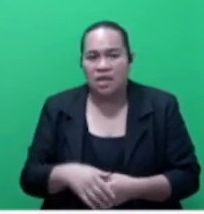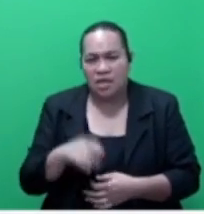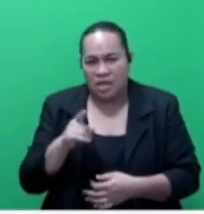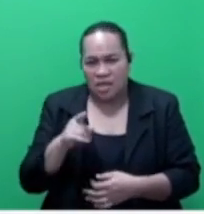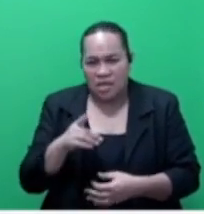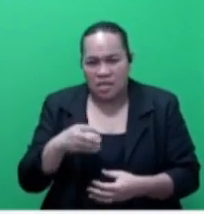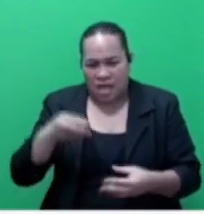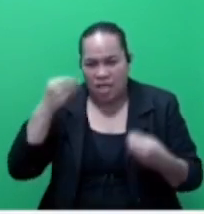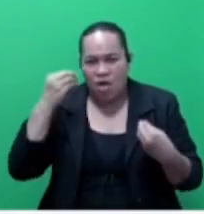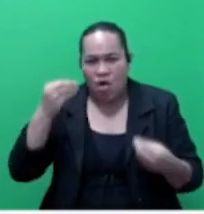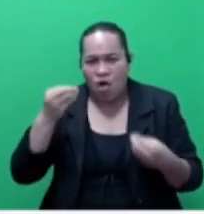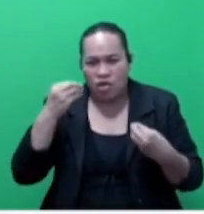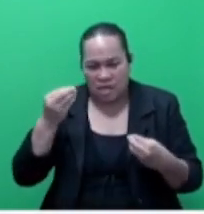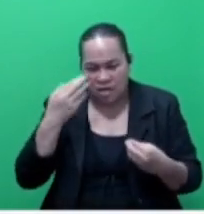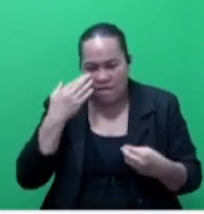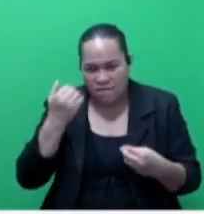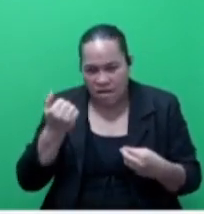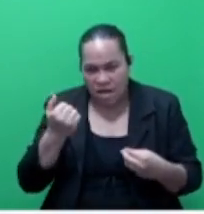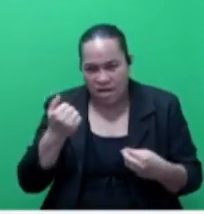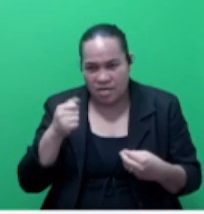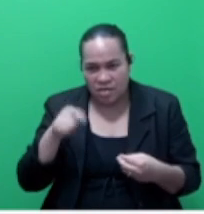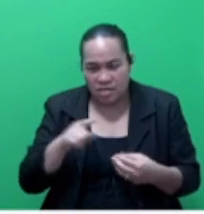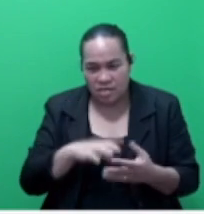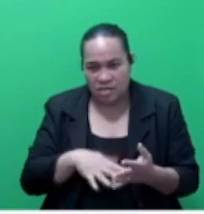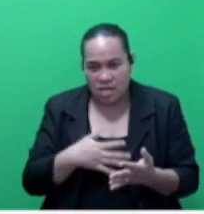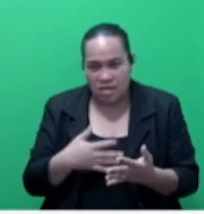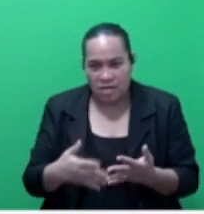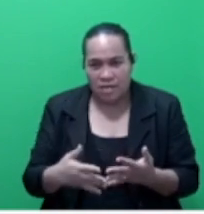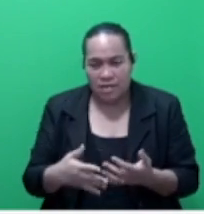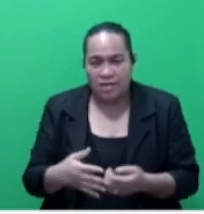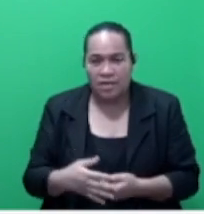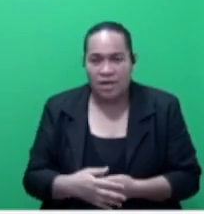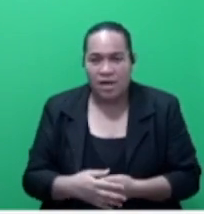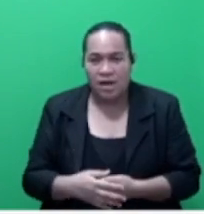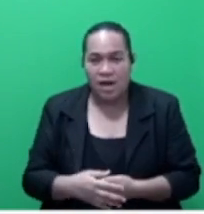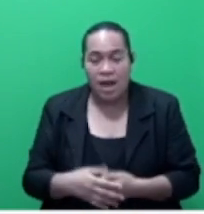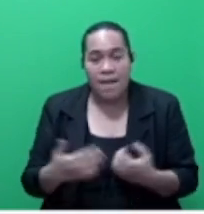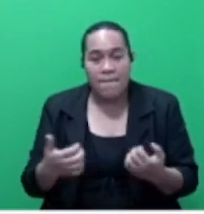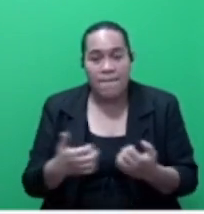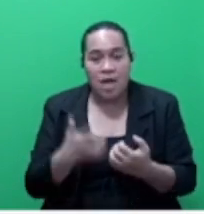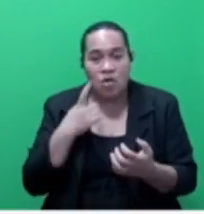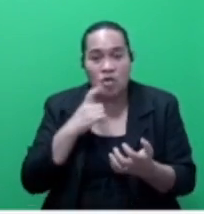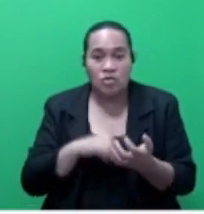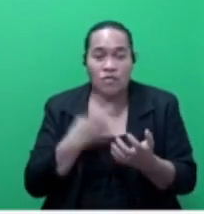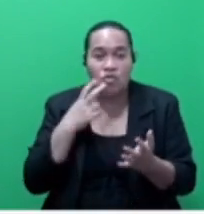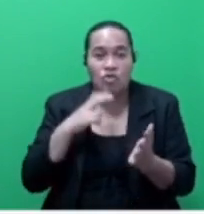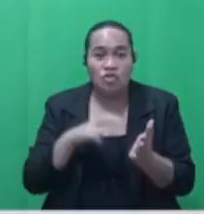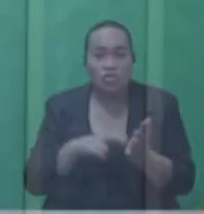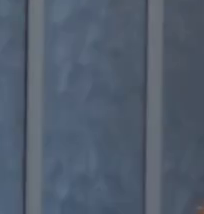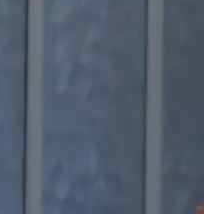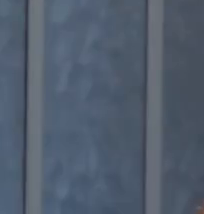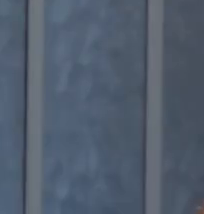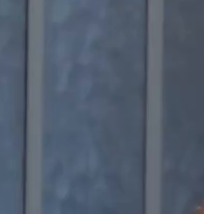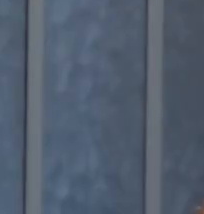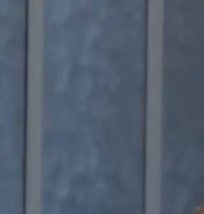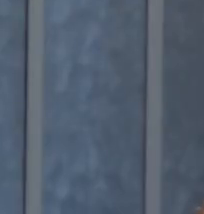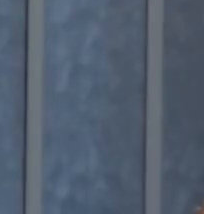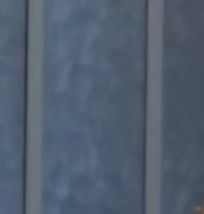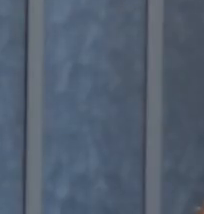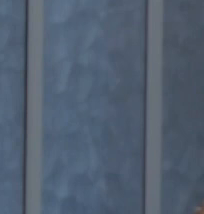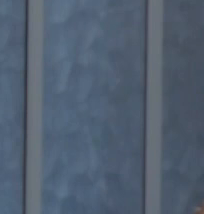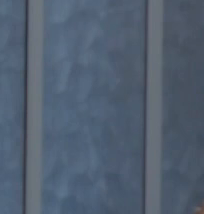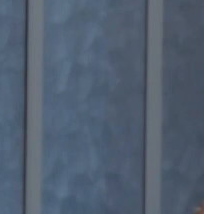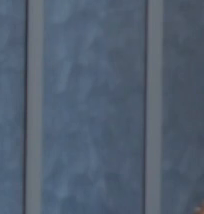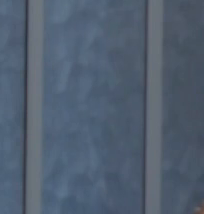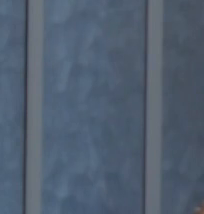audit findings on the scheme, majority of the loans that had been registered in the inception of the scheme were not eligible to be covered and therefore have